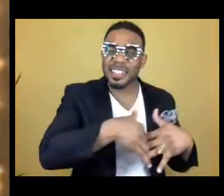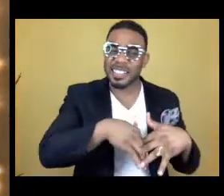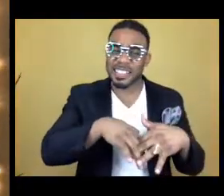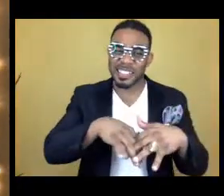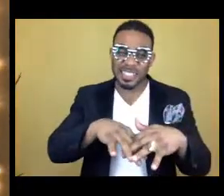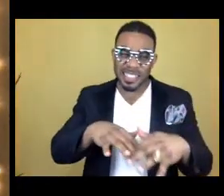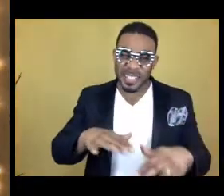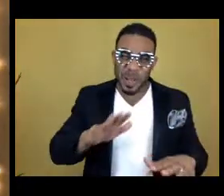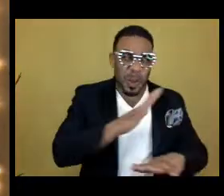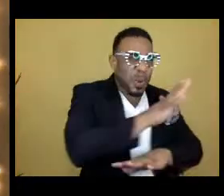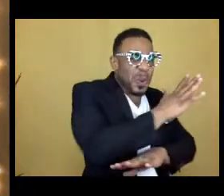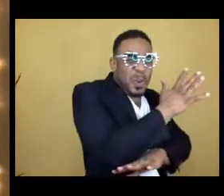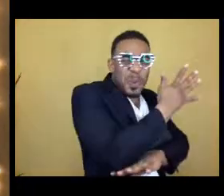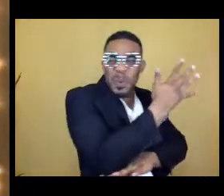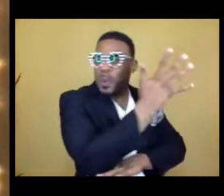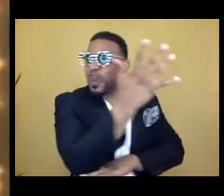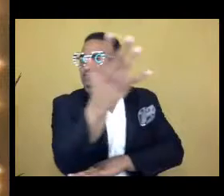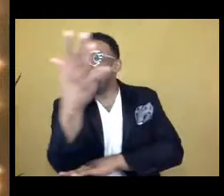the